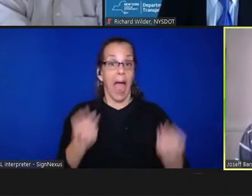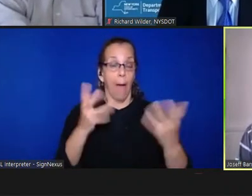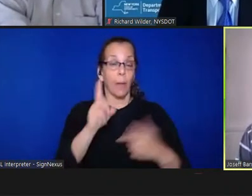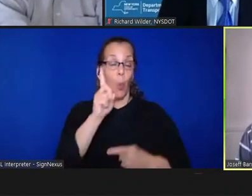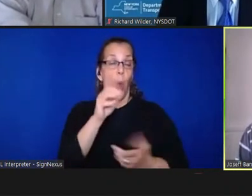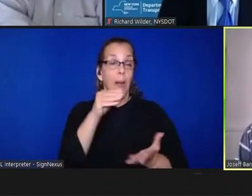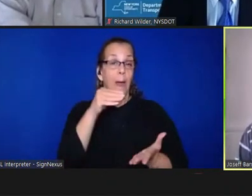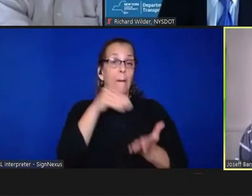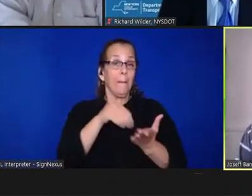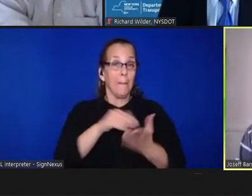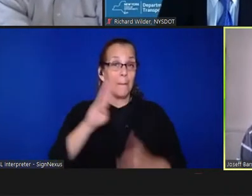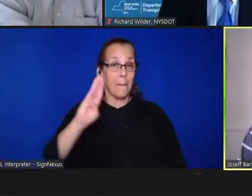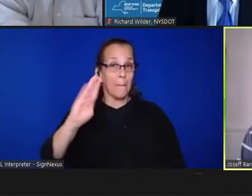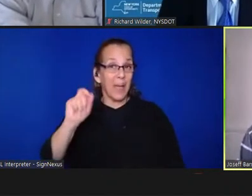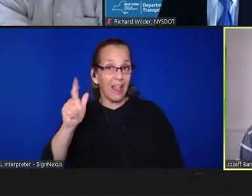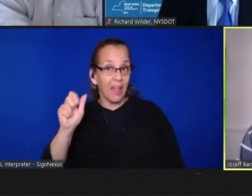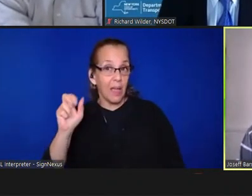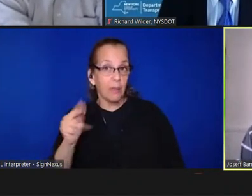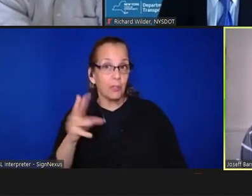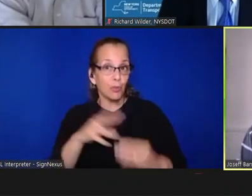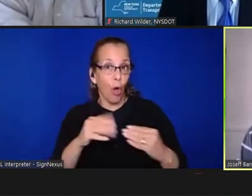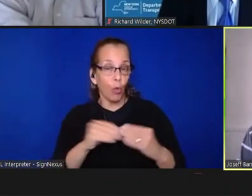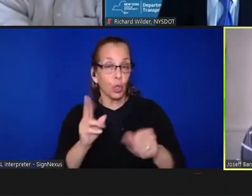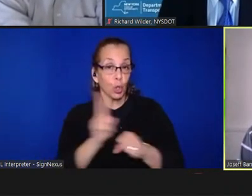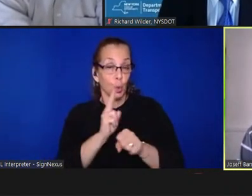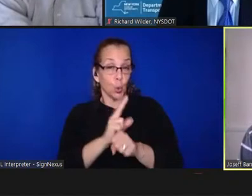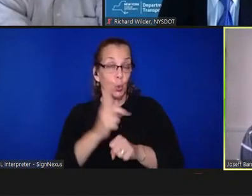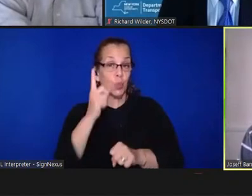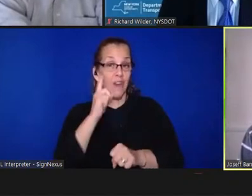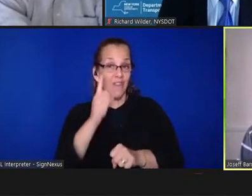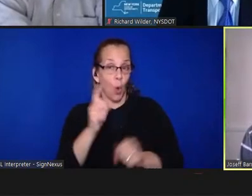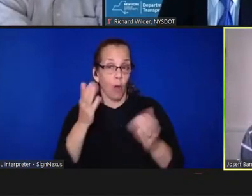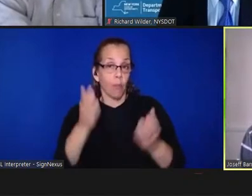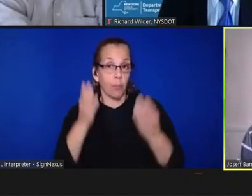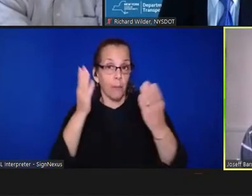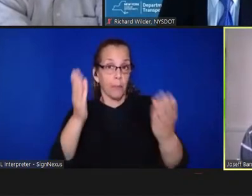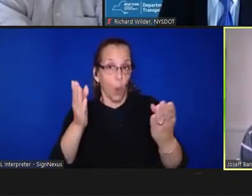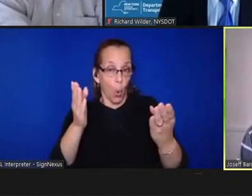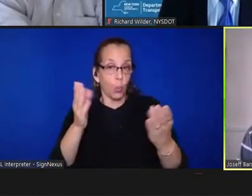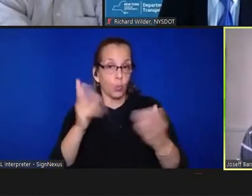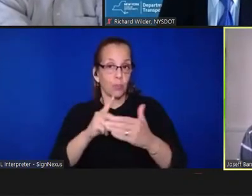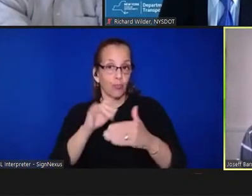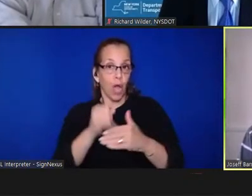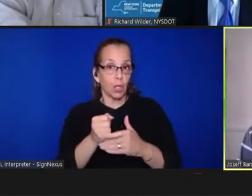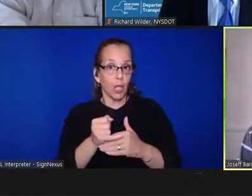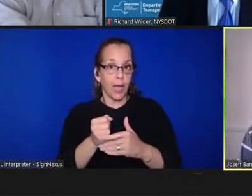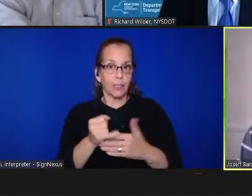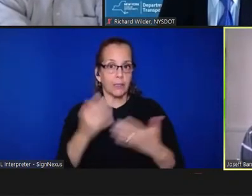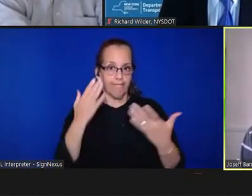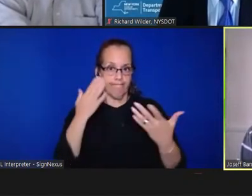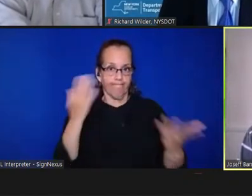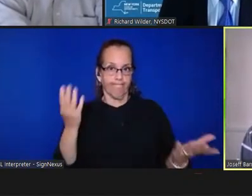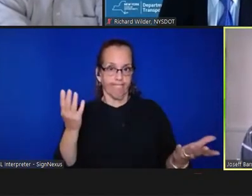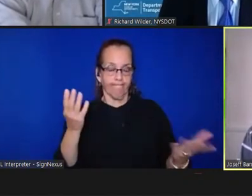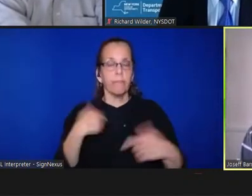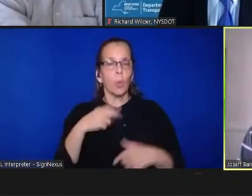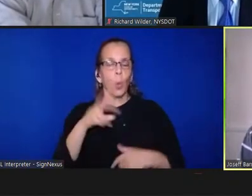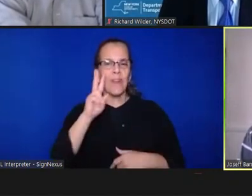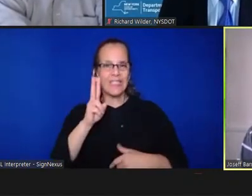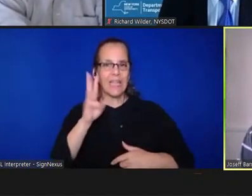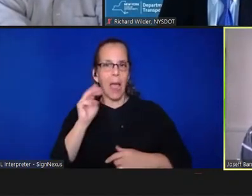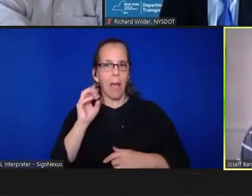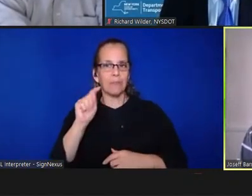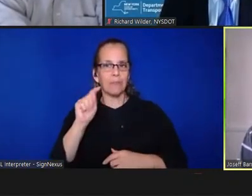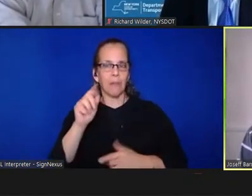billion dollars is actually going to use for the projects that are proposed and not get stuck in Opera operational costs and other wastes we've often seen MTA projects